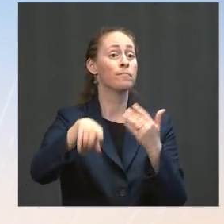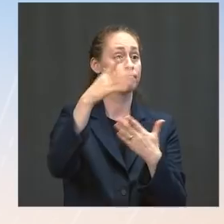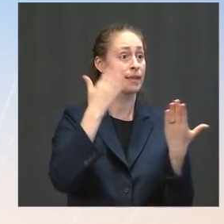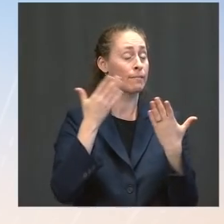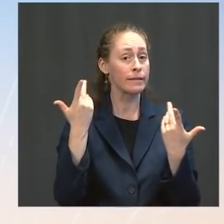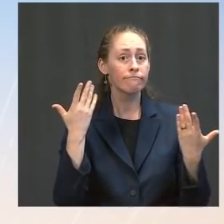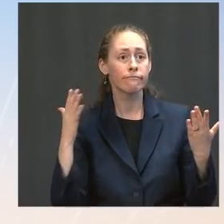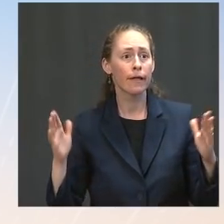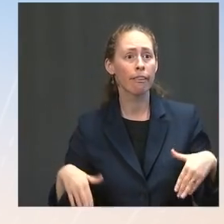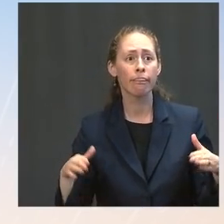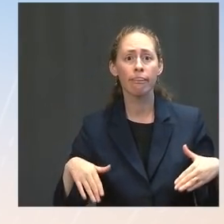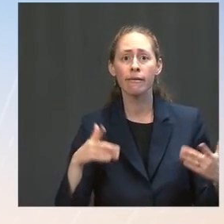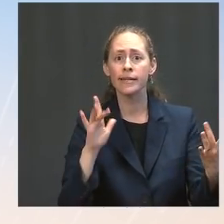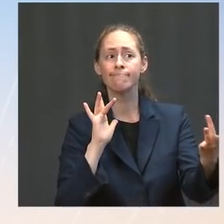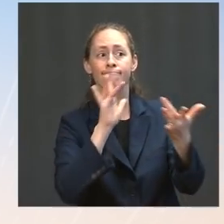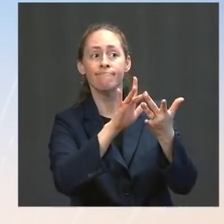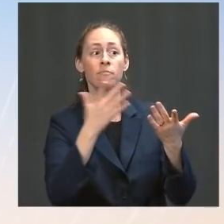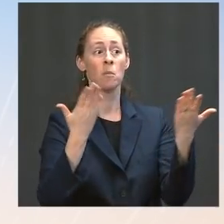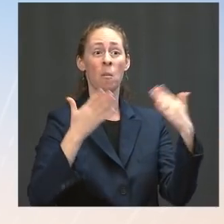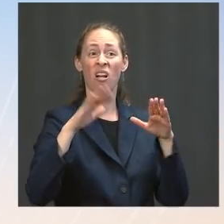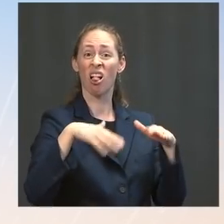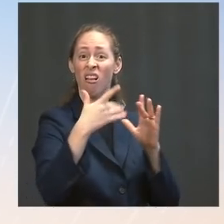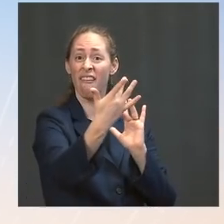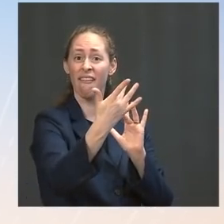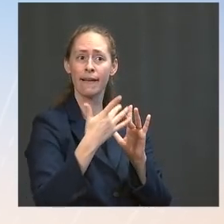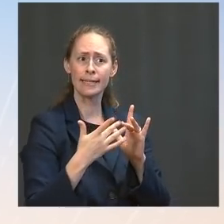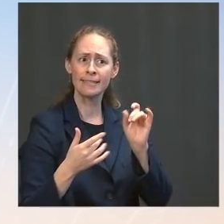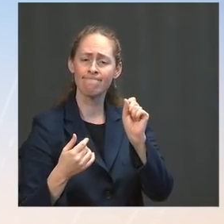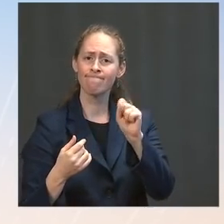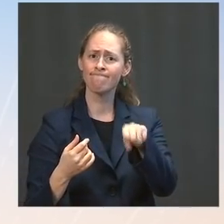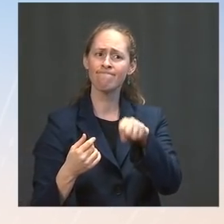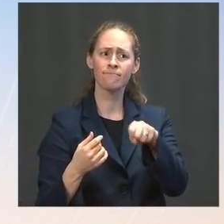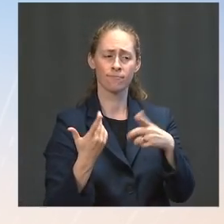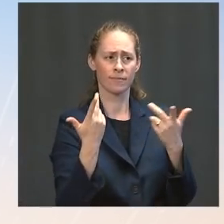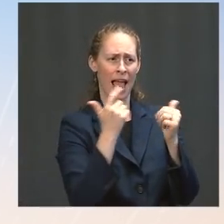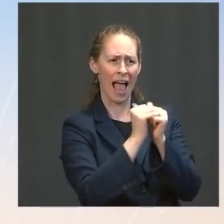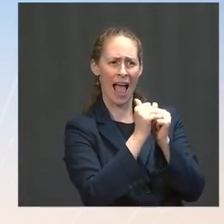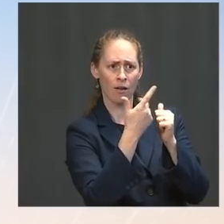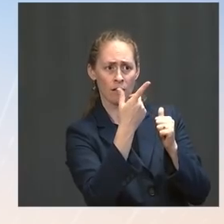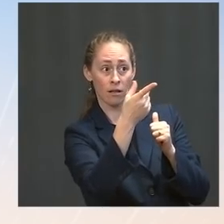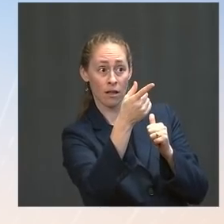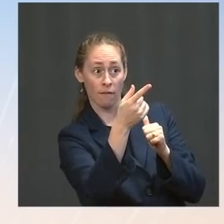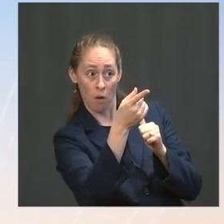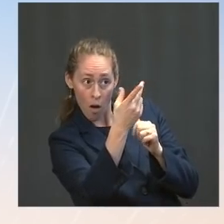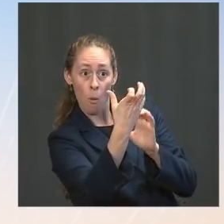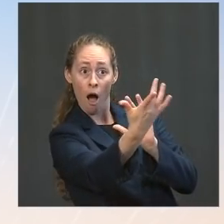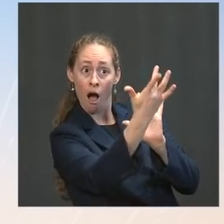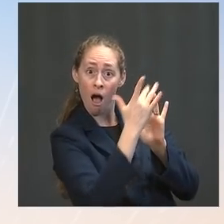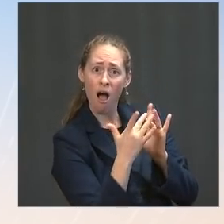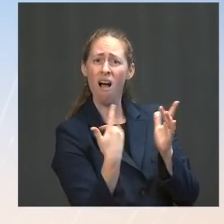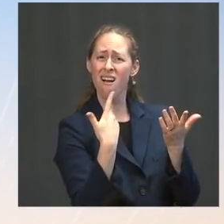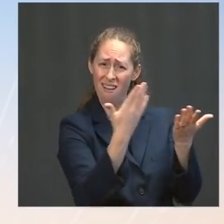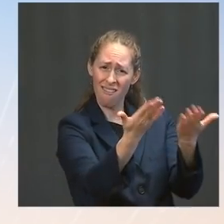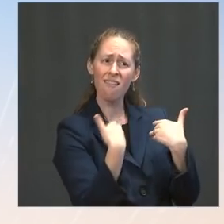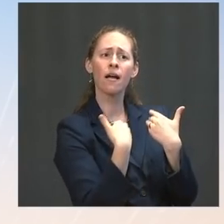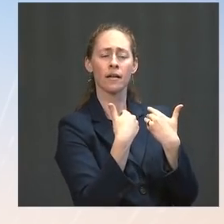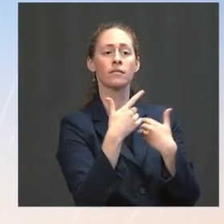flights took place, to do exactly that. As Jake Sullivan said the other day, it was also not a program, to your point, that was